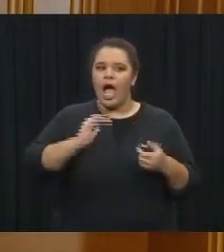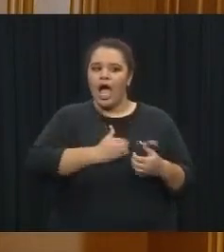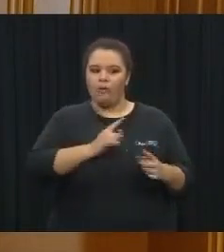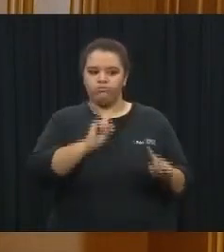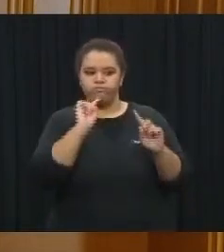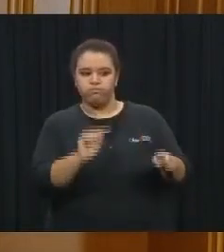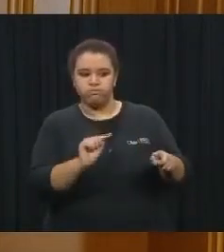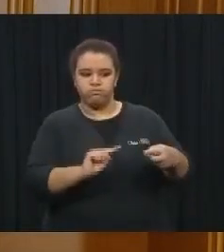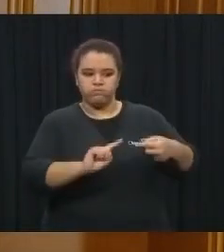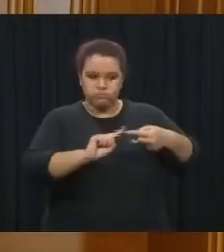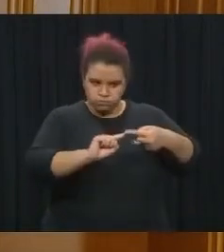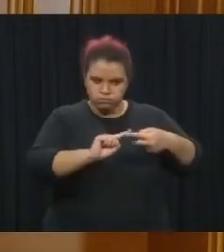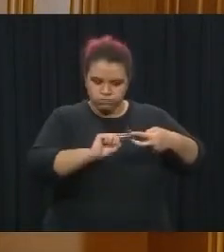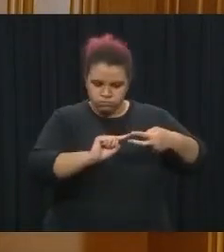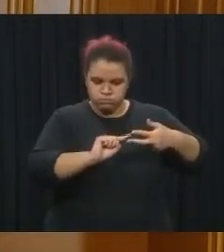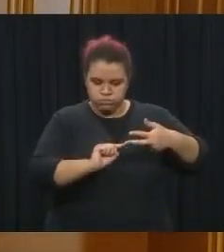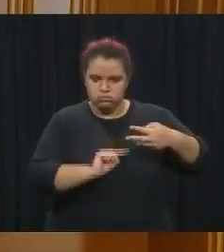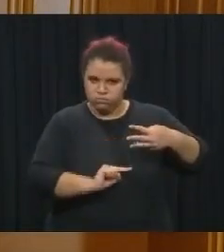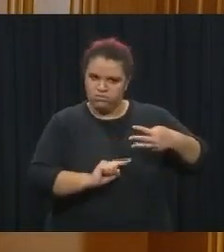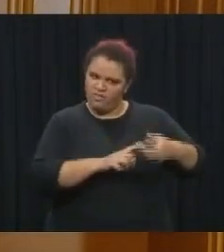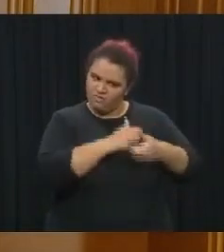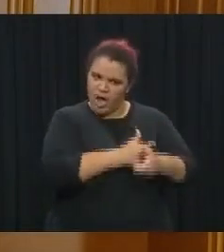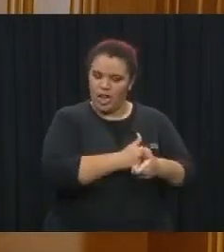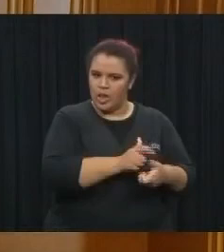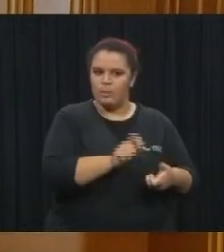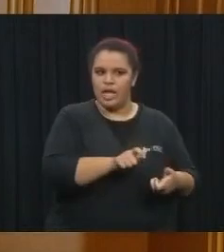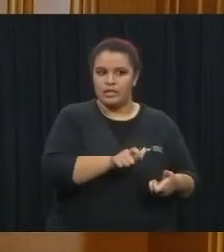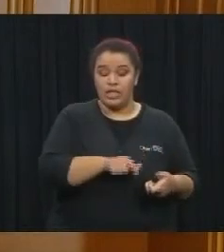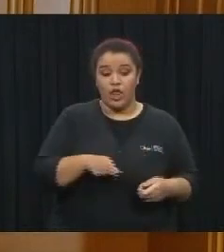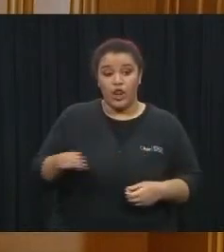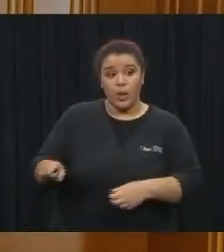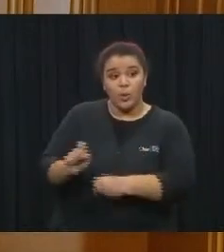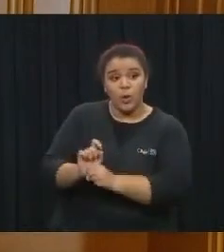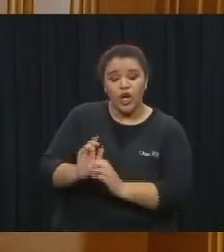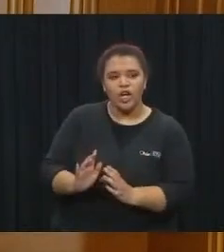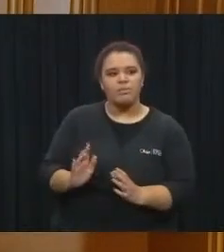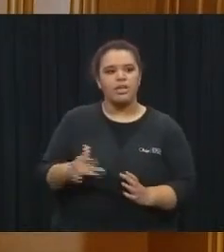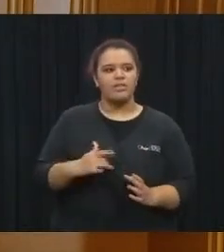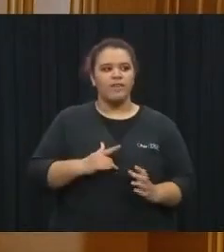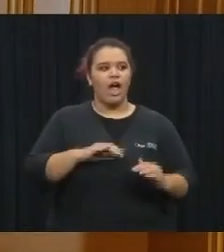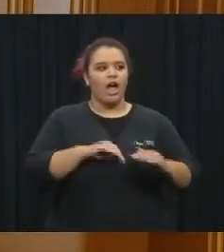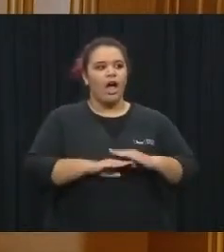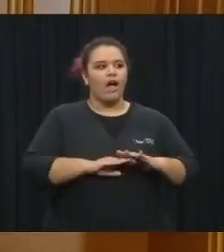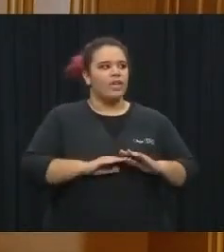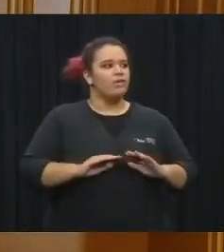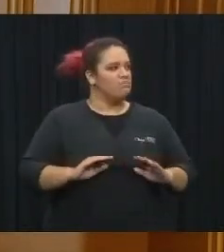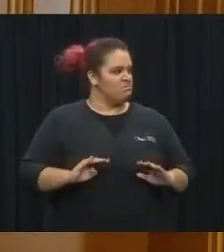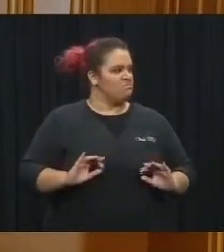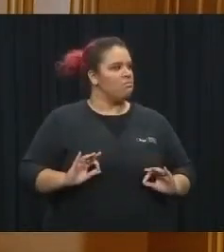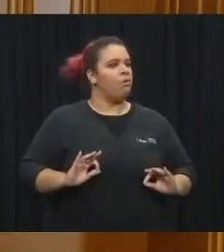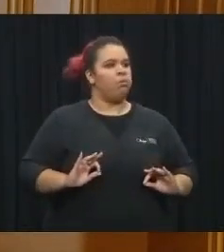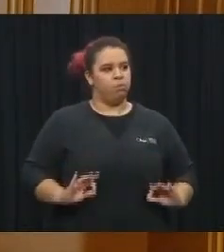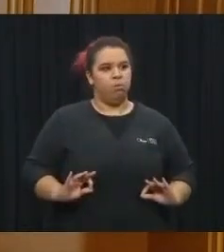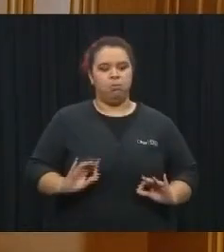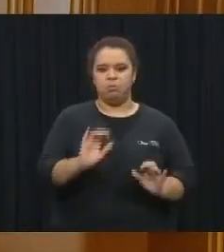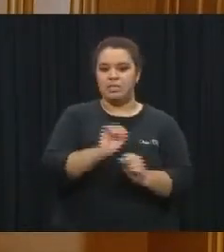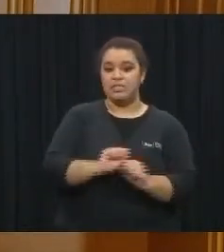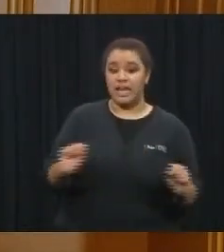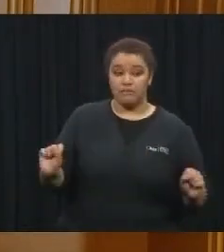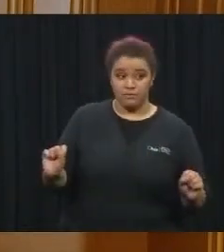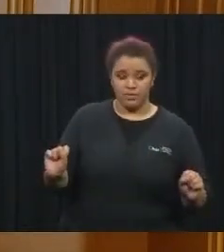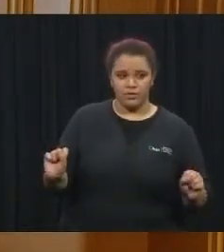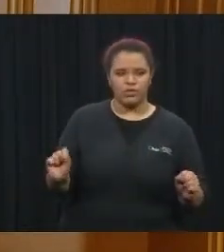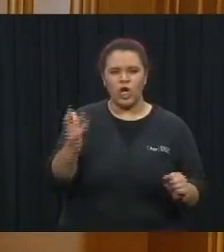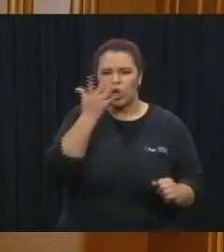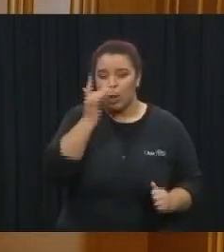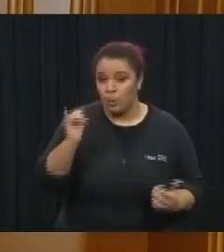safety. It's important for those workers. Those workers must feel that they are safe. To be safe, that means there's got to be distance. To